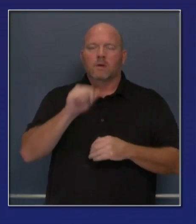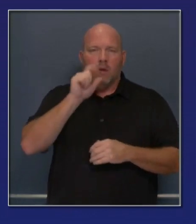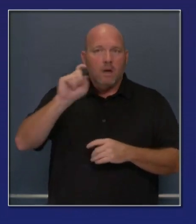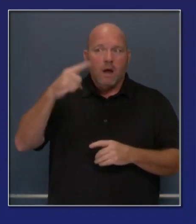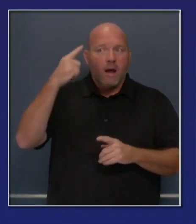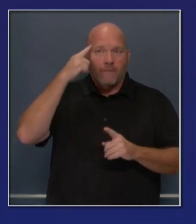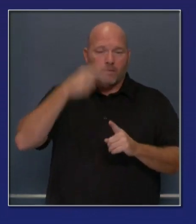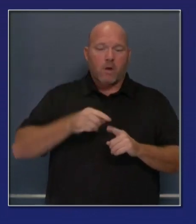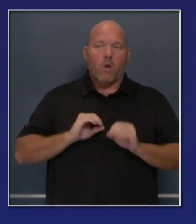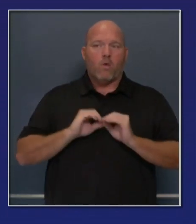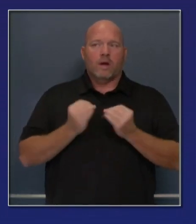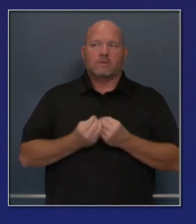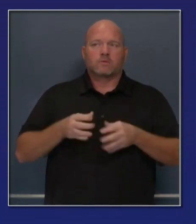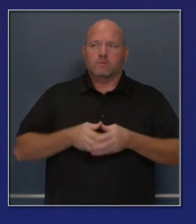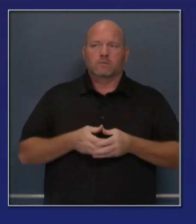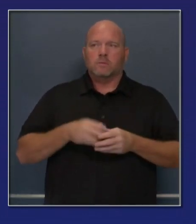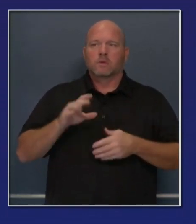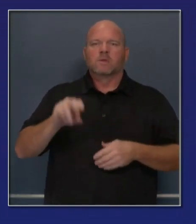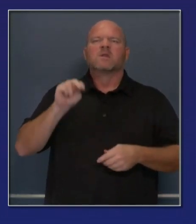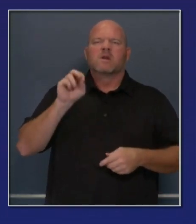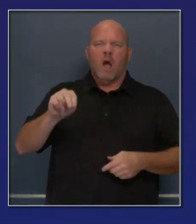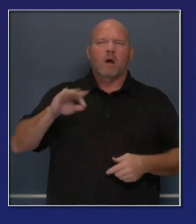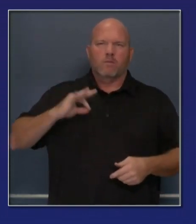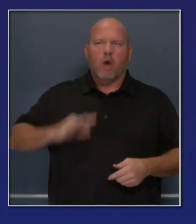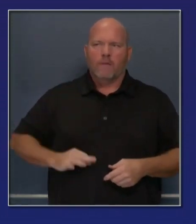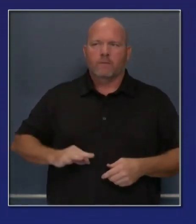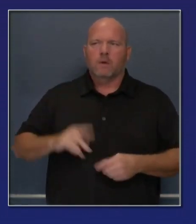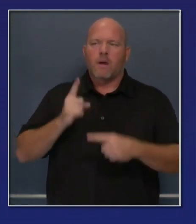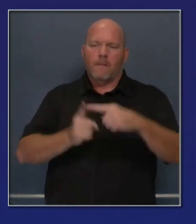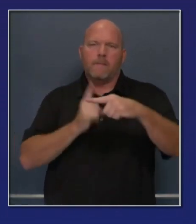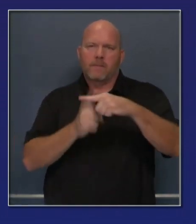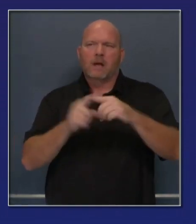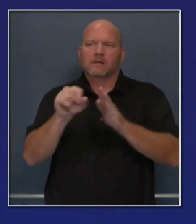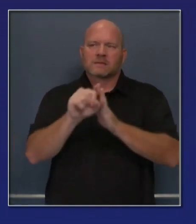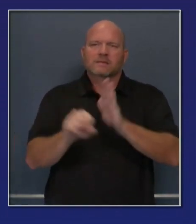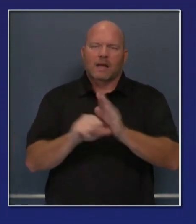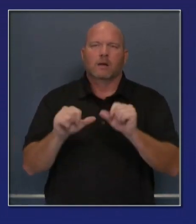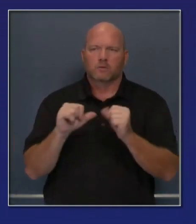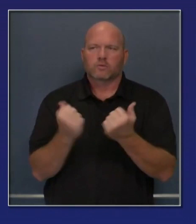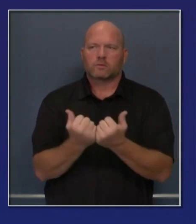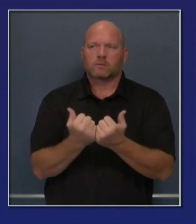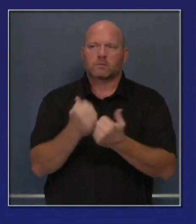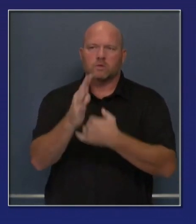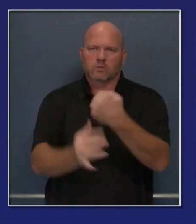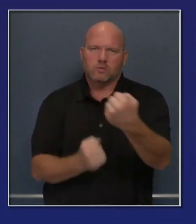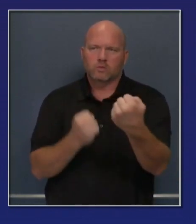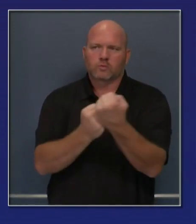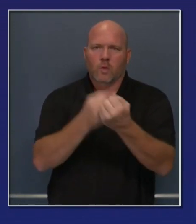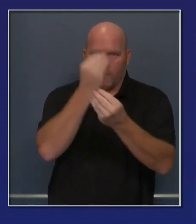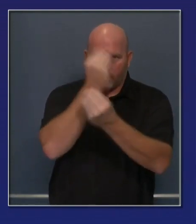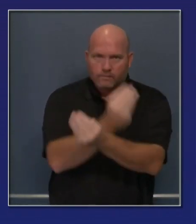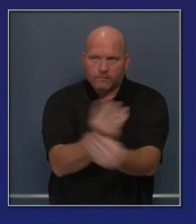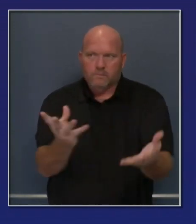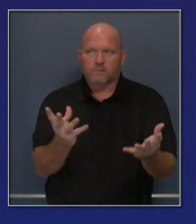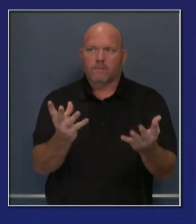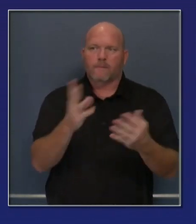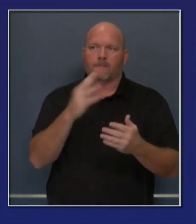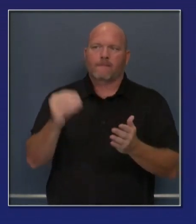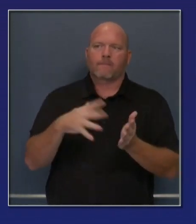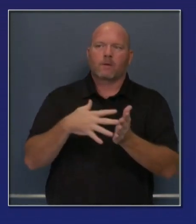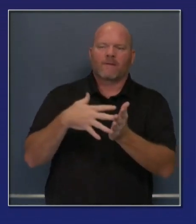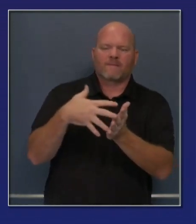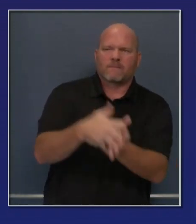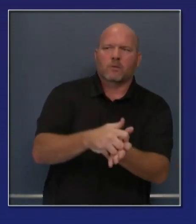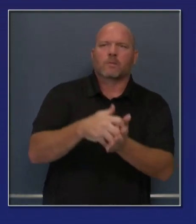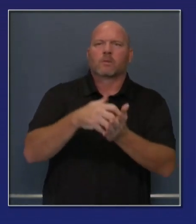organizations, nonprofits, as well as state agencies to help support on notification and support vulnerable communities as it relates to those that